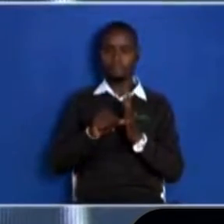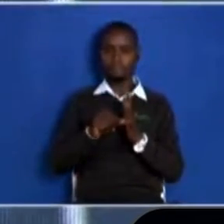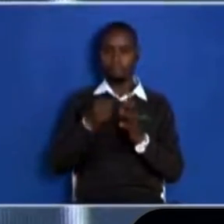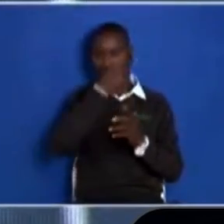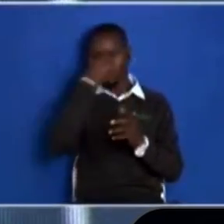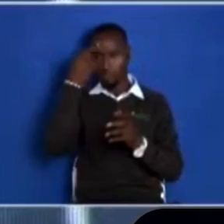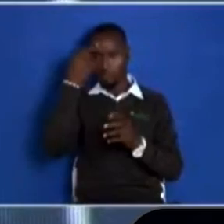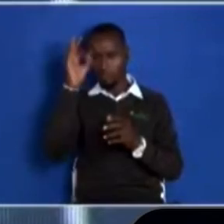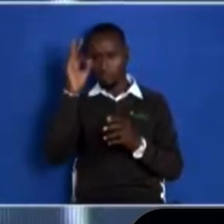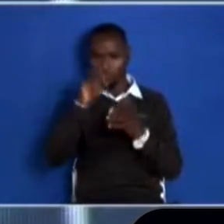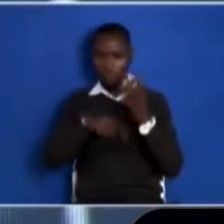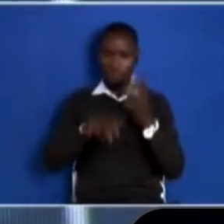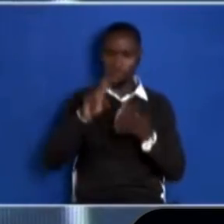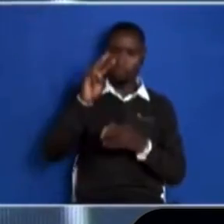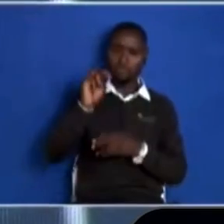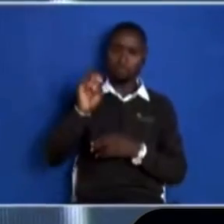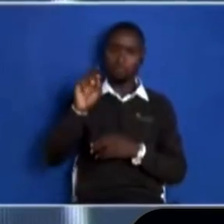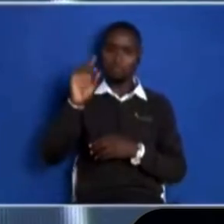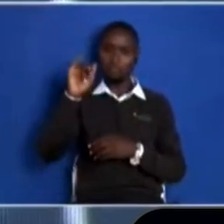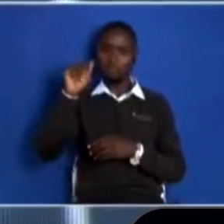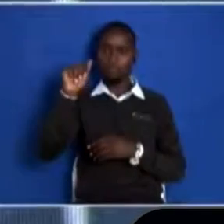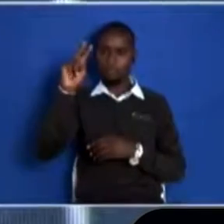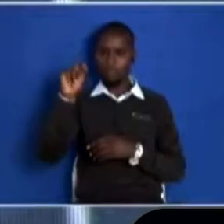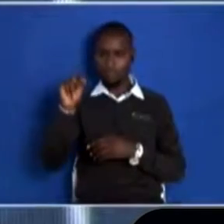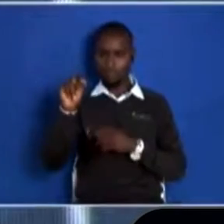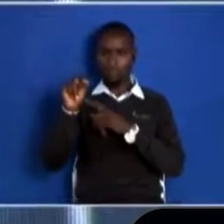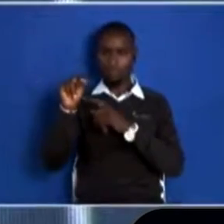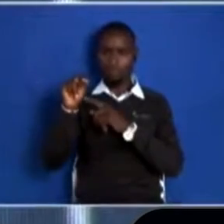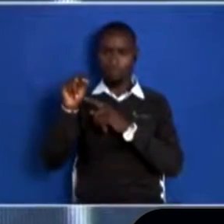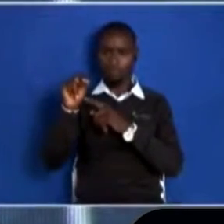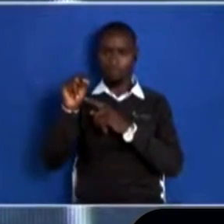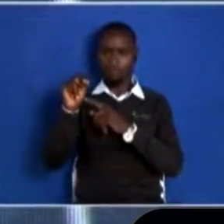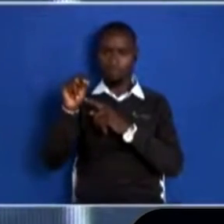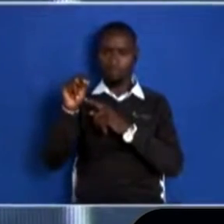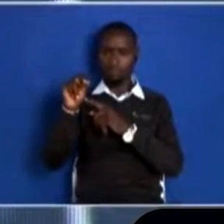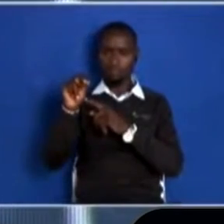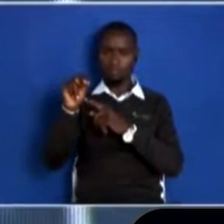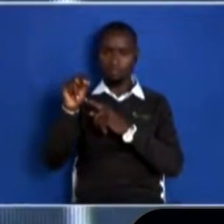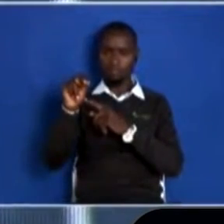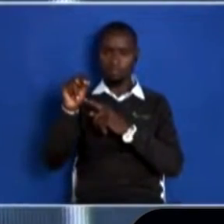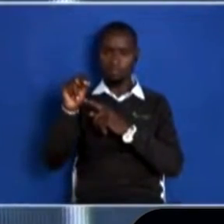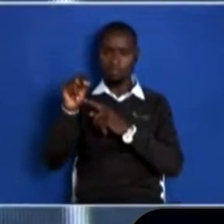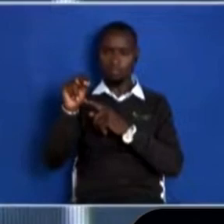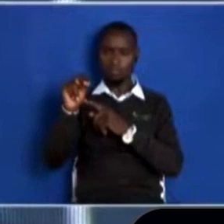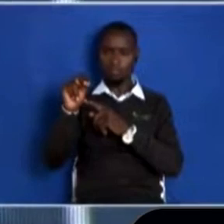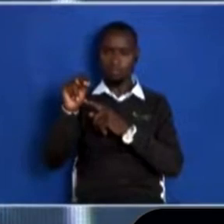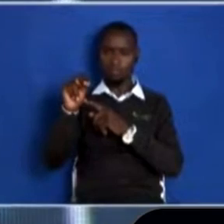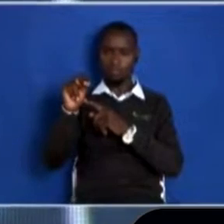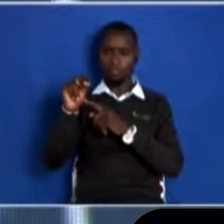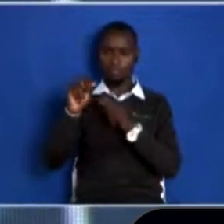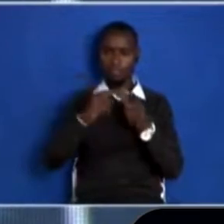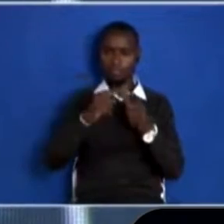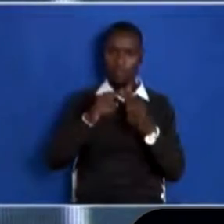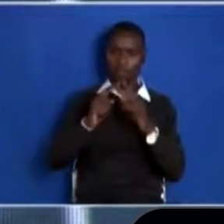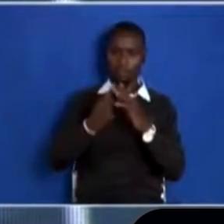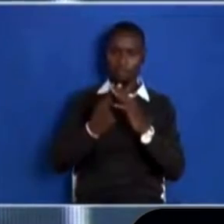of Midianites. Kwa sababu ya wa Midiani. For me they sound like middlemen. Kwangu inaonekana kama watu wa katikati. Then they begin